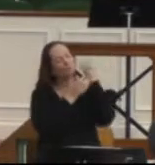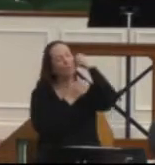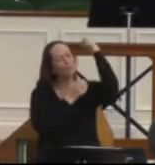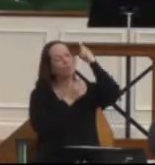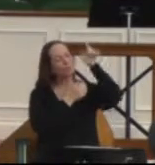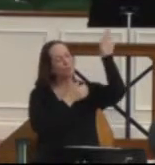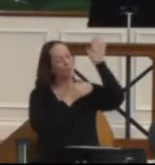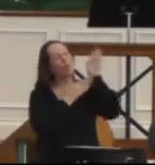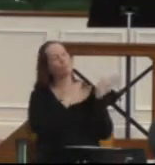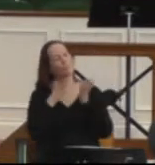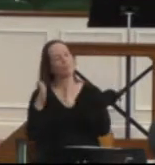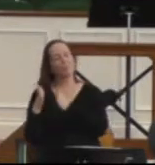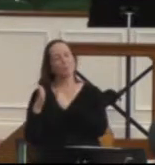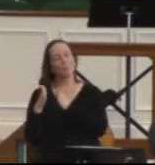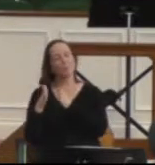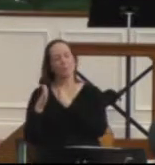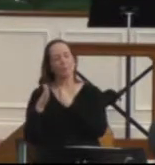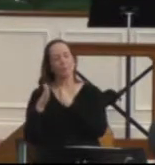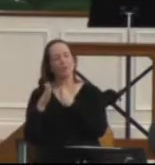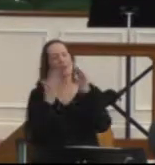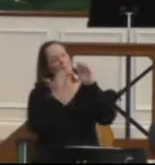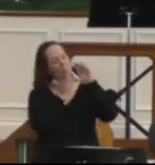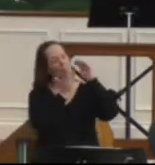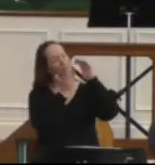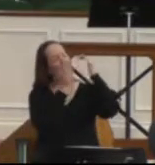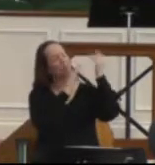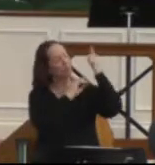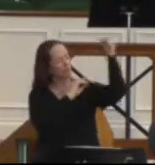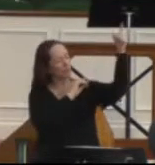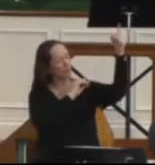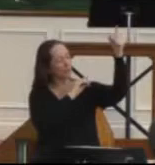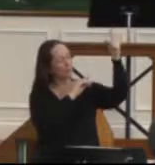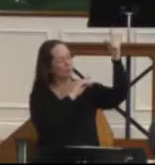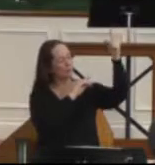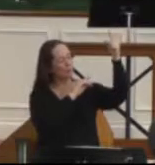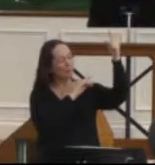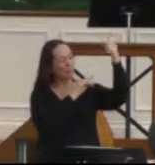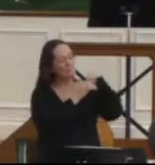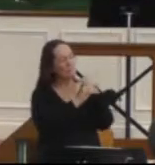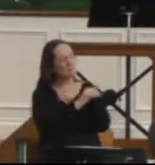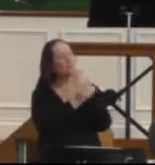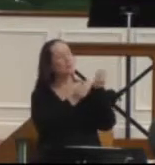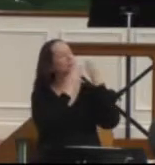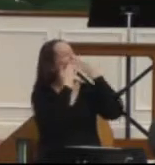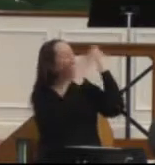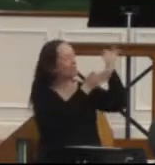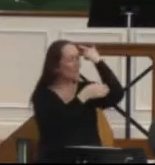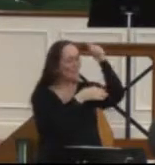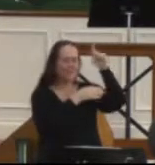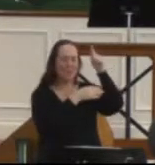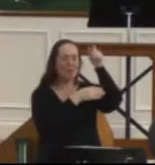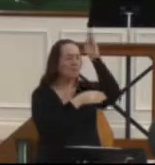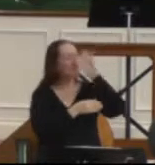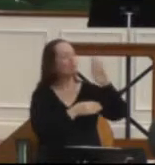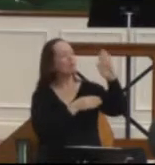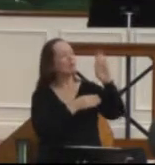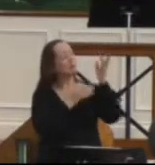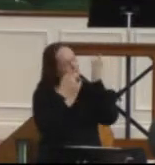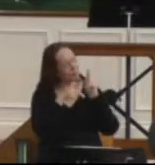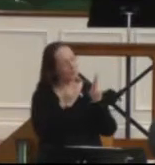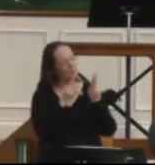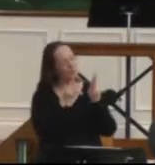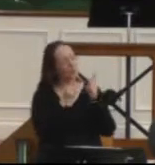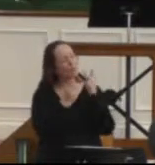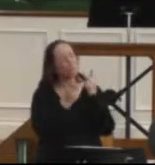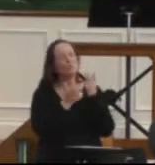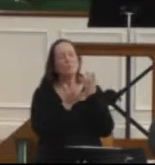So now, Lord, we come before you, thankful for this privilege and opportunity. We come desiring to hear